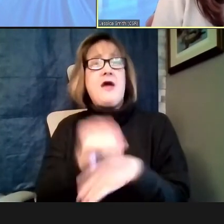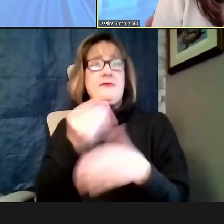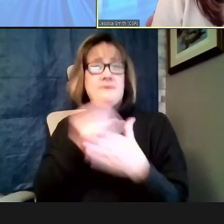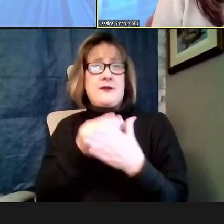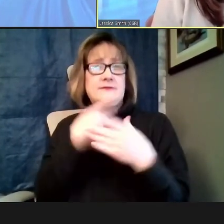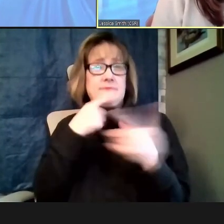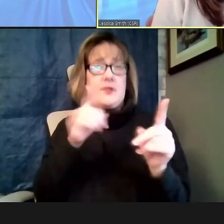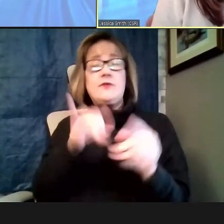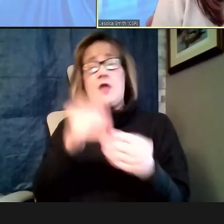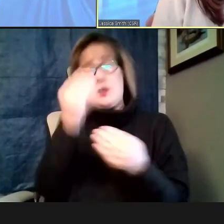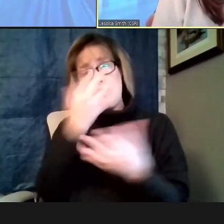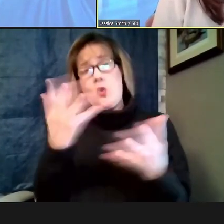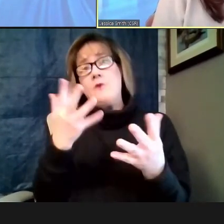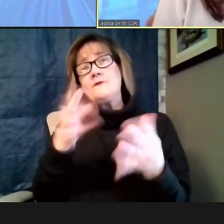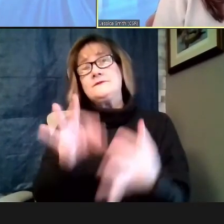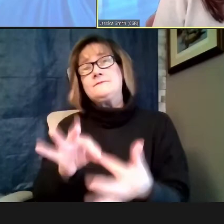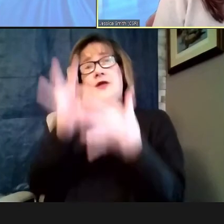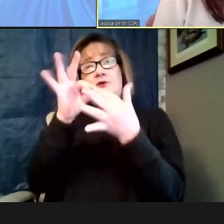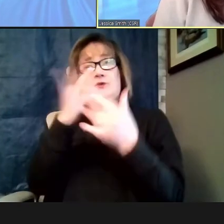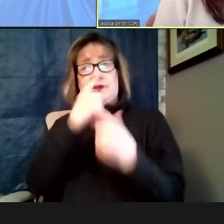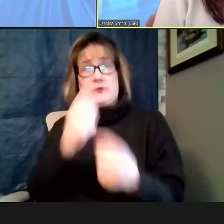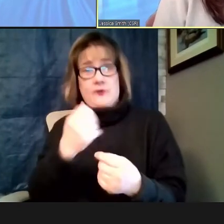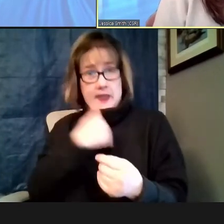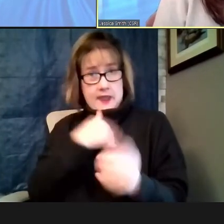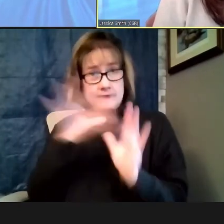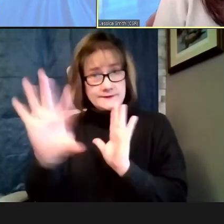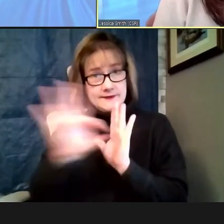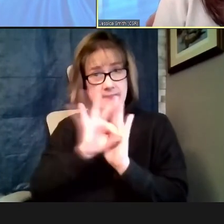special interest have designated funding?